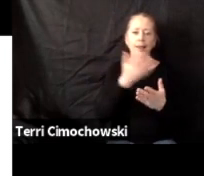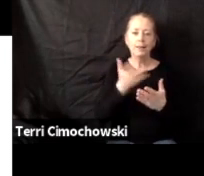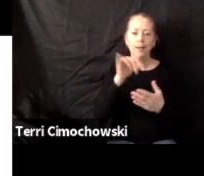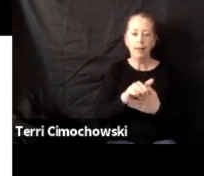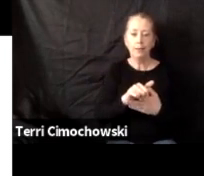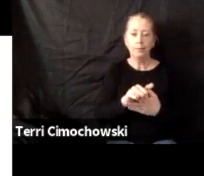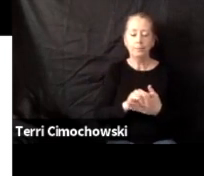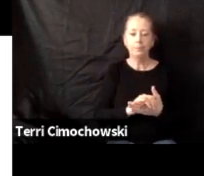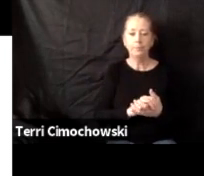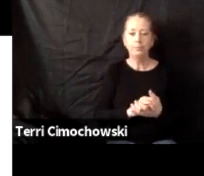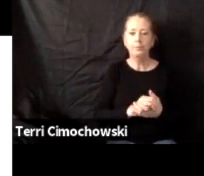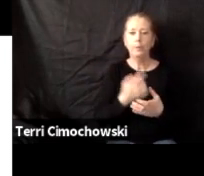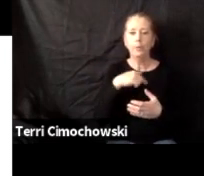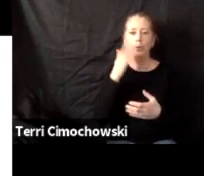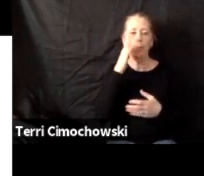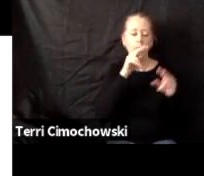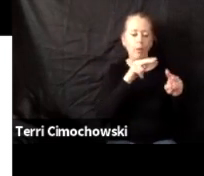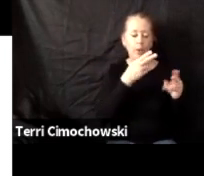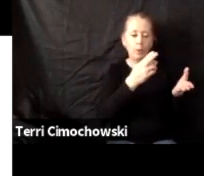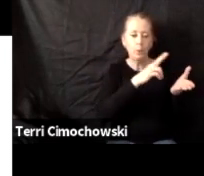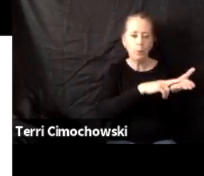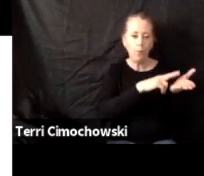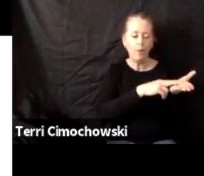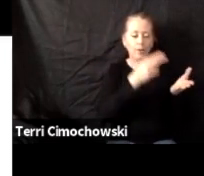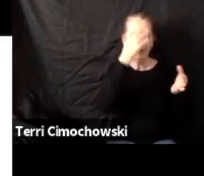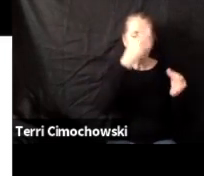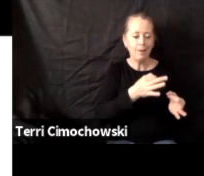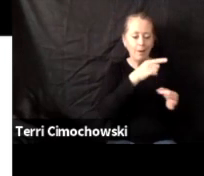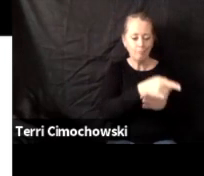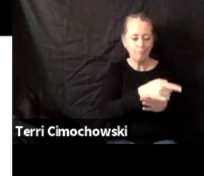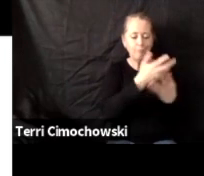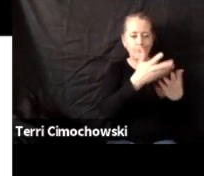in buildings. We will look at enrollment to base our decisions on for that.